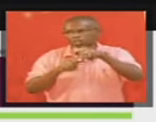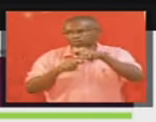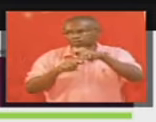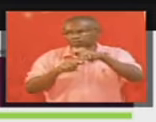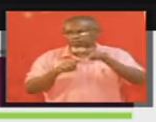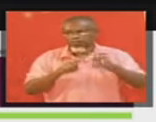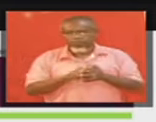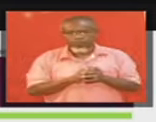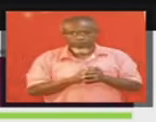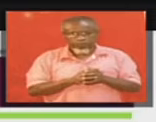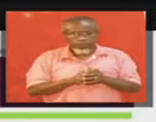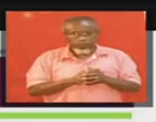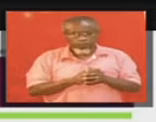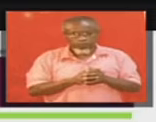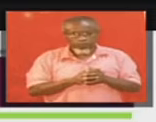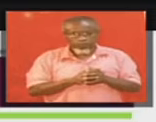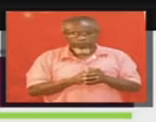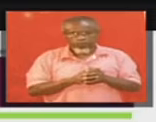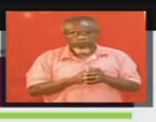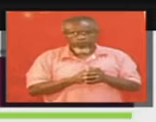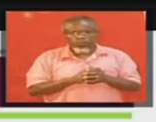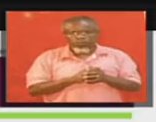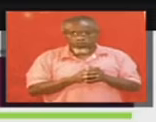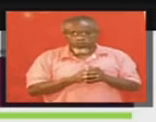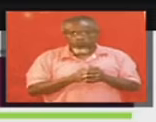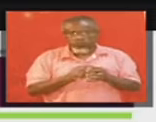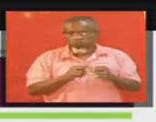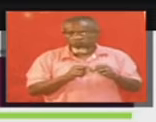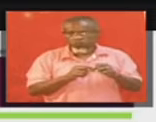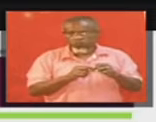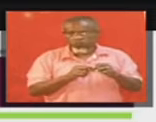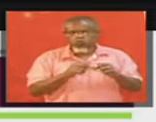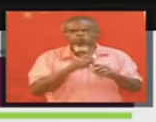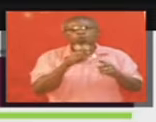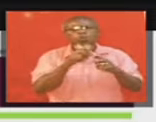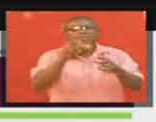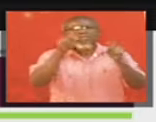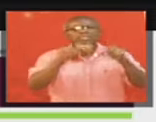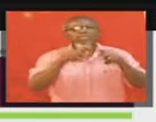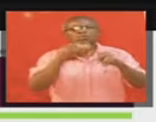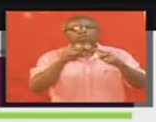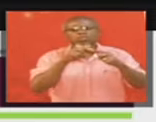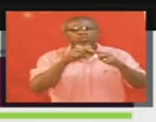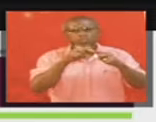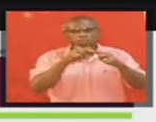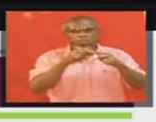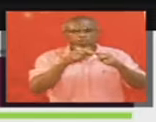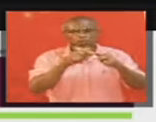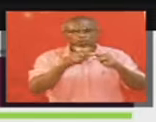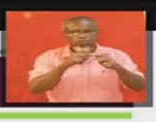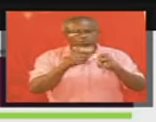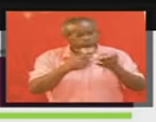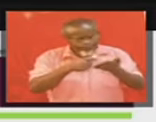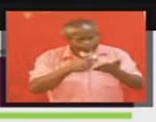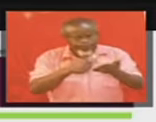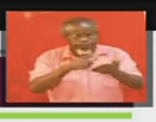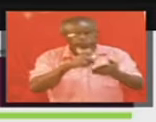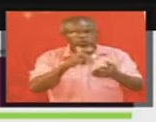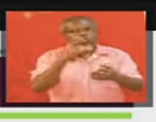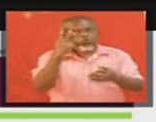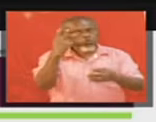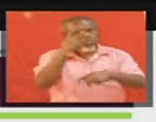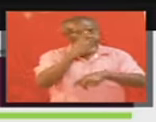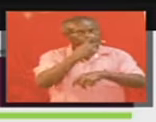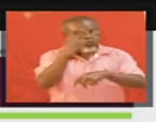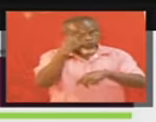When do we actually test? We recommend testing twice a day, or if for some reason you discover you're having difficulty